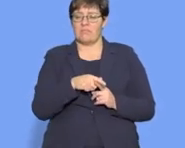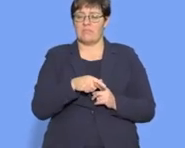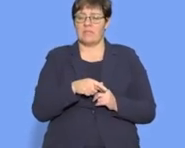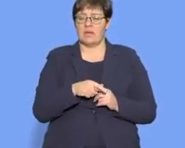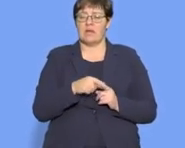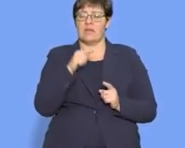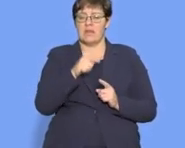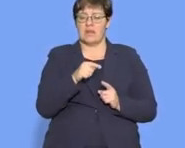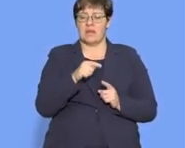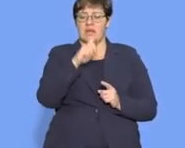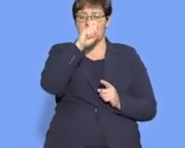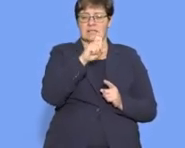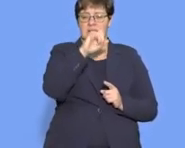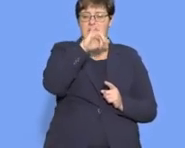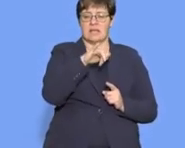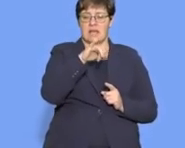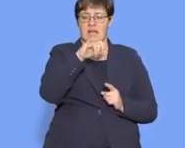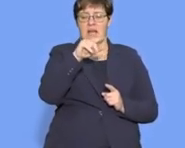big xylem cells.